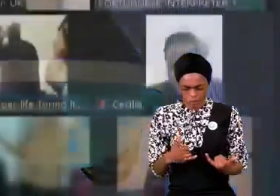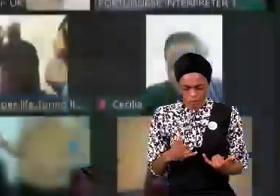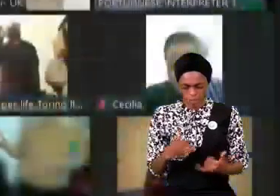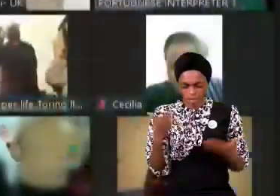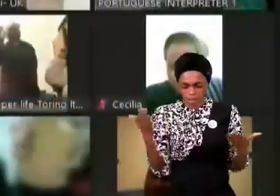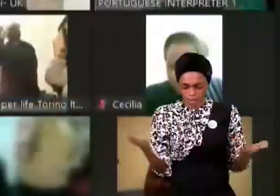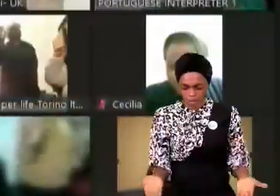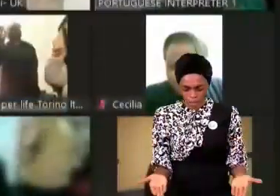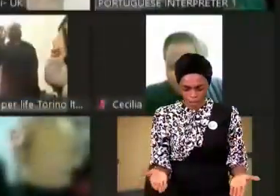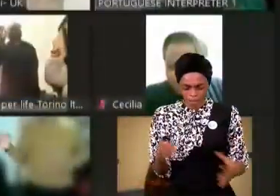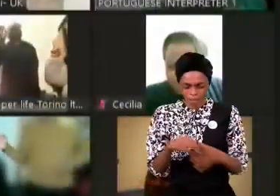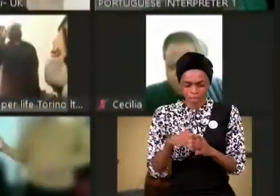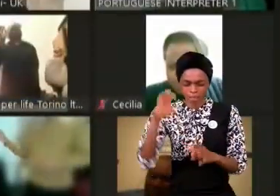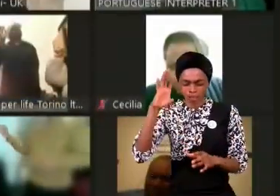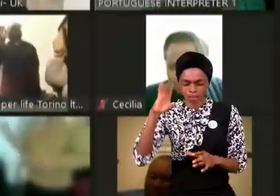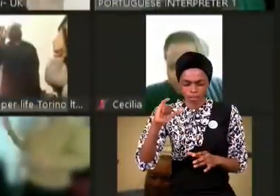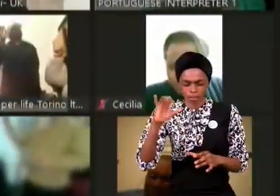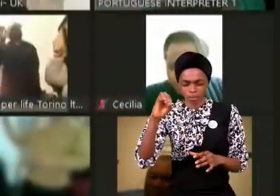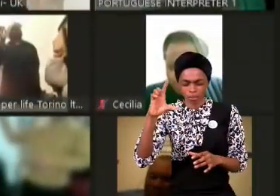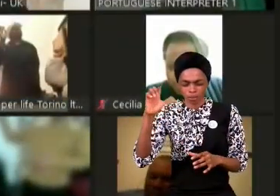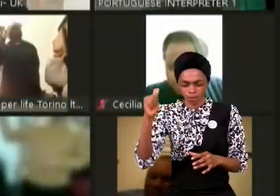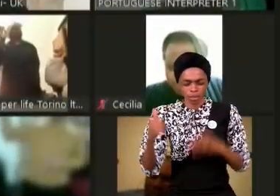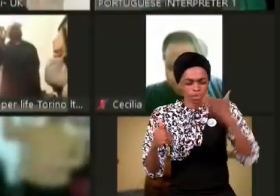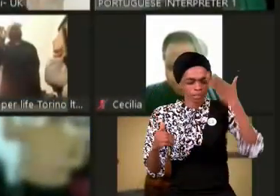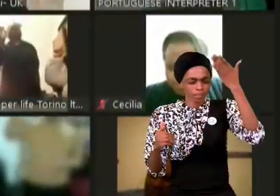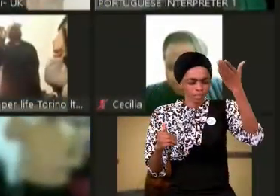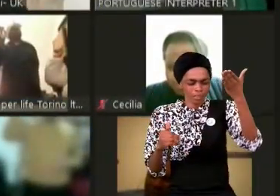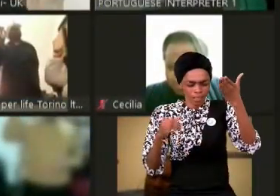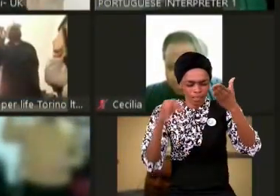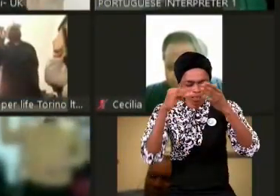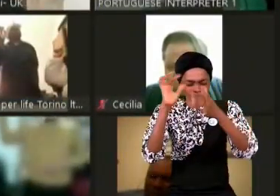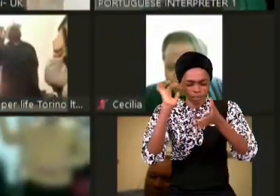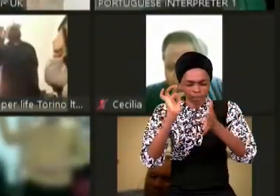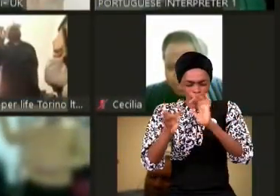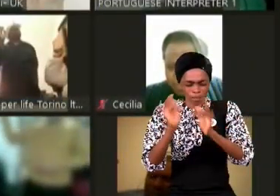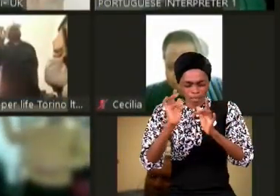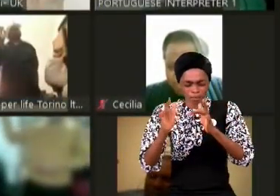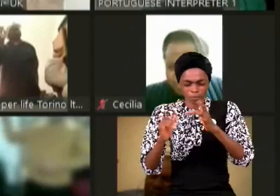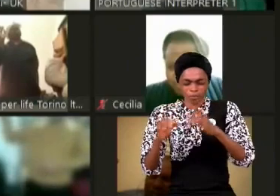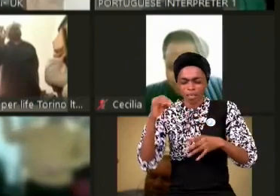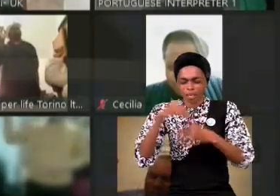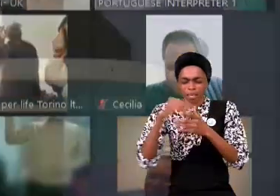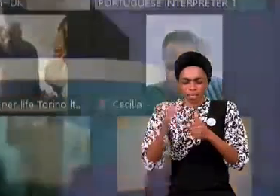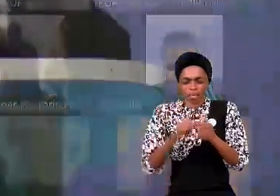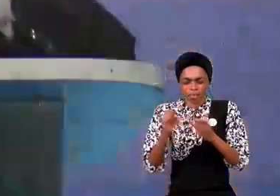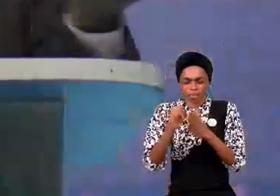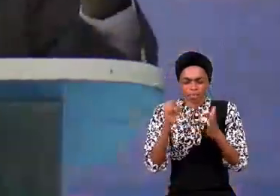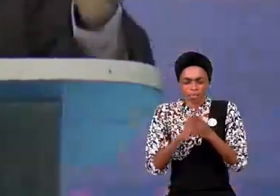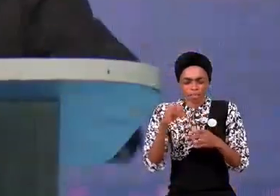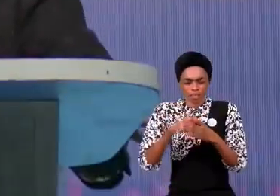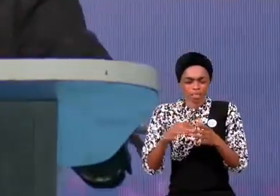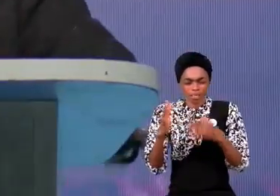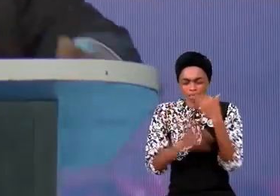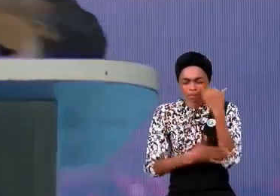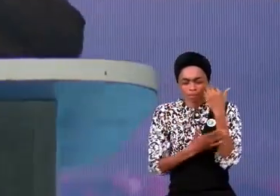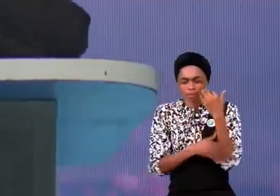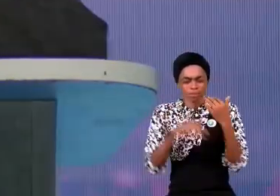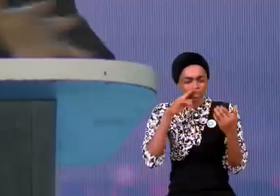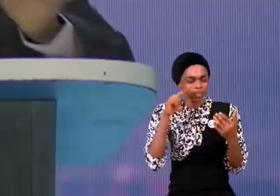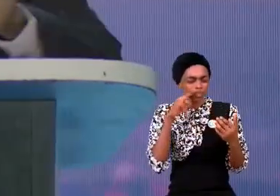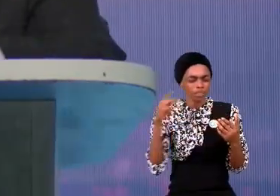online, in every state in our country, Nigeria, all the countries of Africa, outside